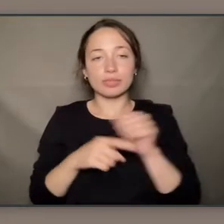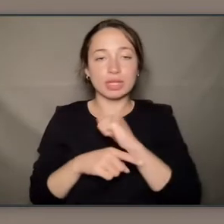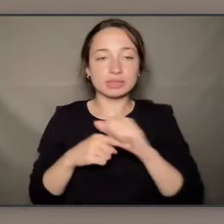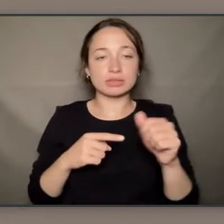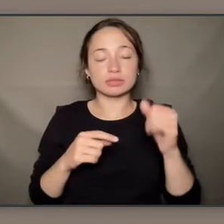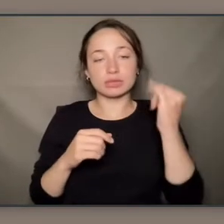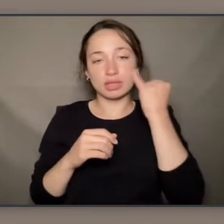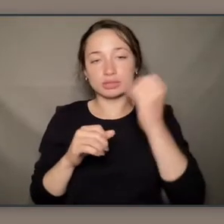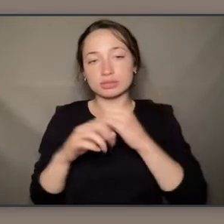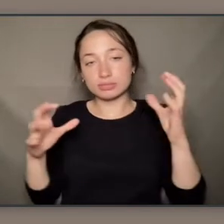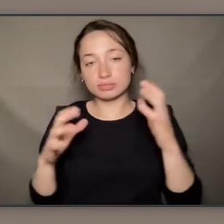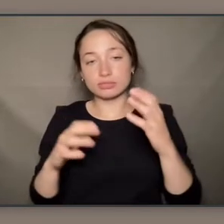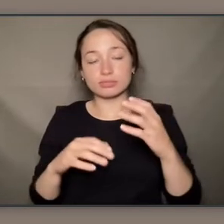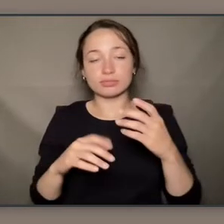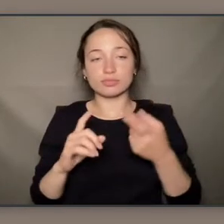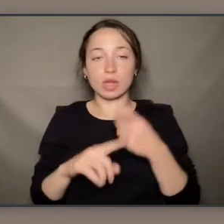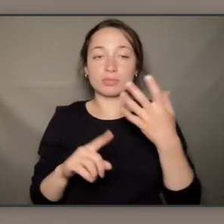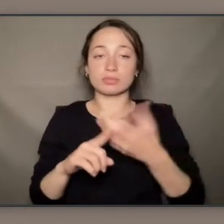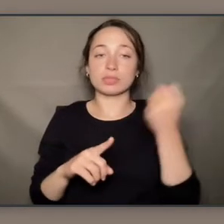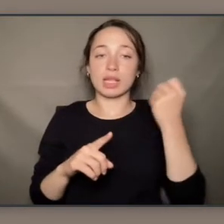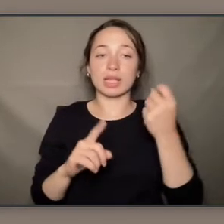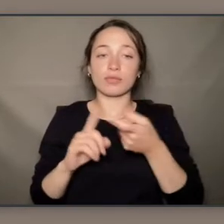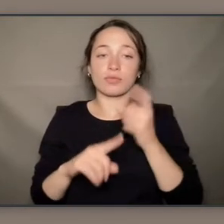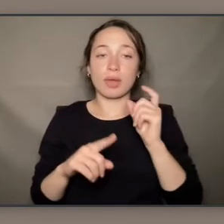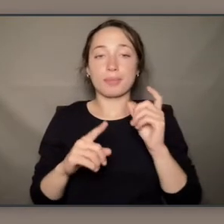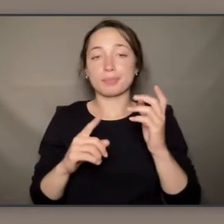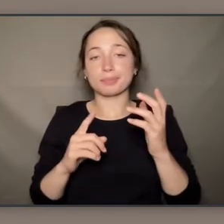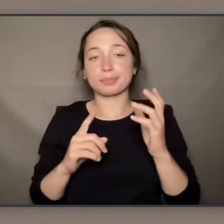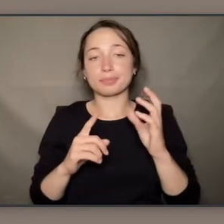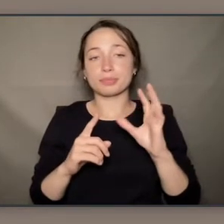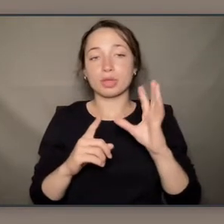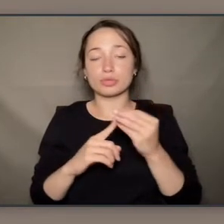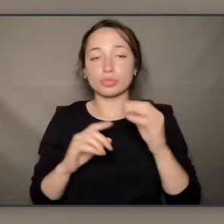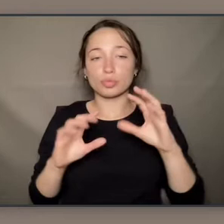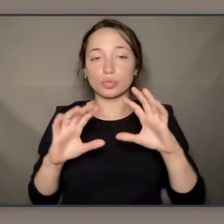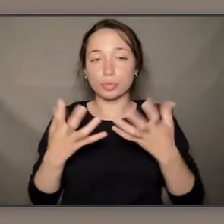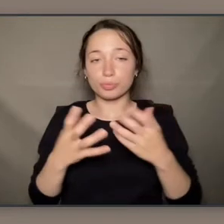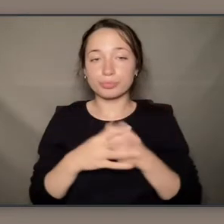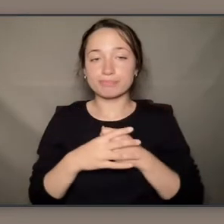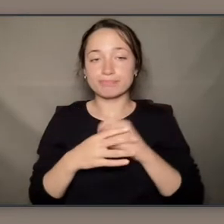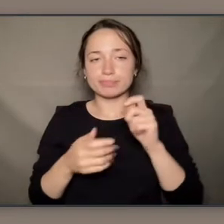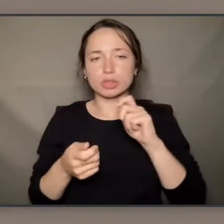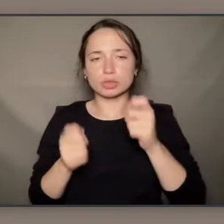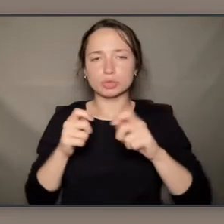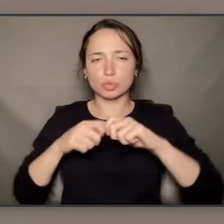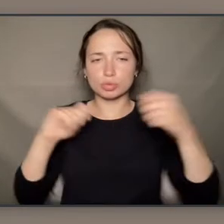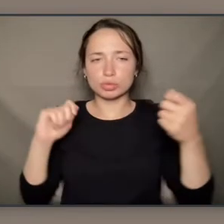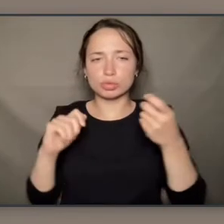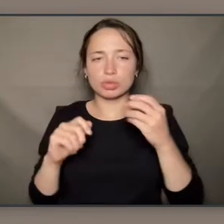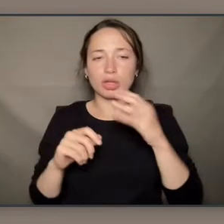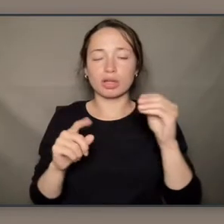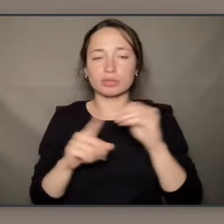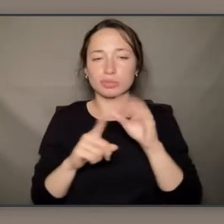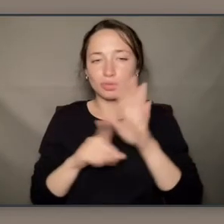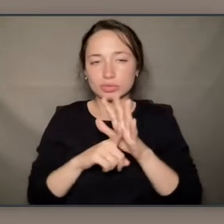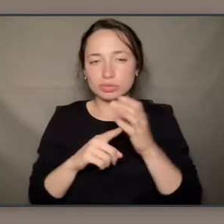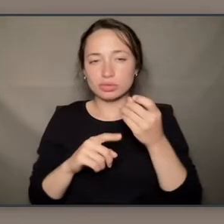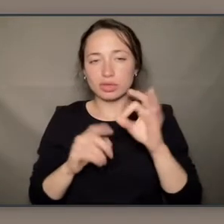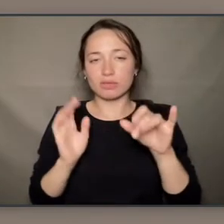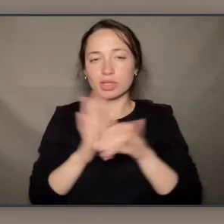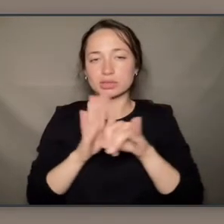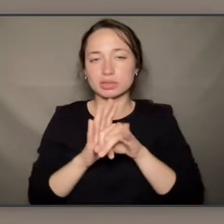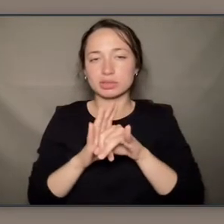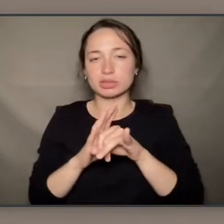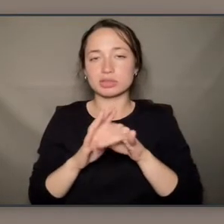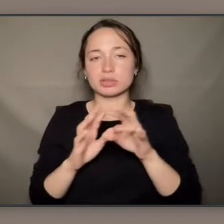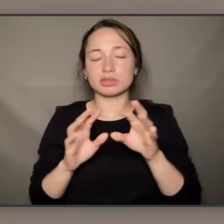practices, and ideas from taking from a cultural group. And that's a distortion and exploitation of